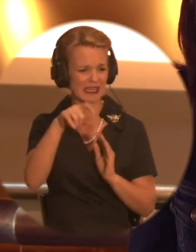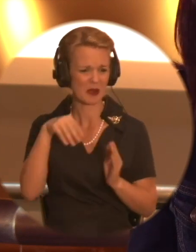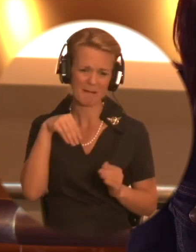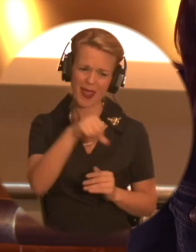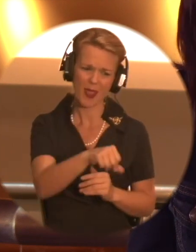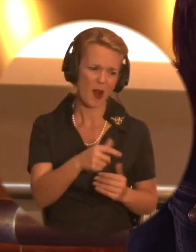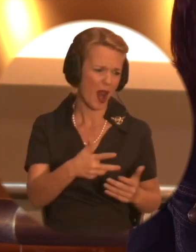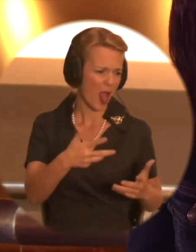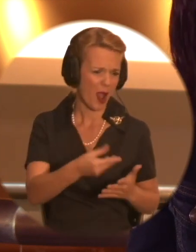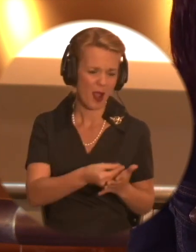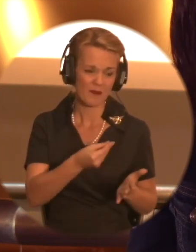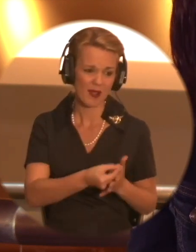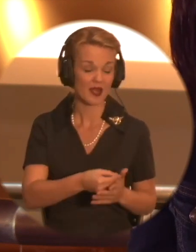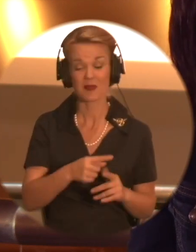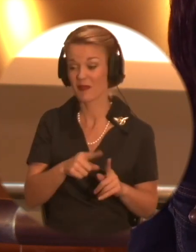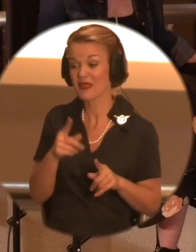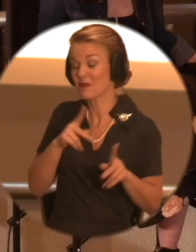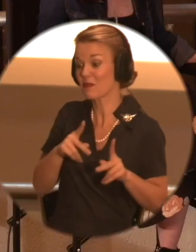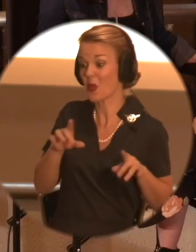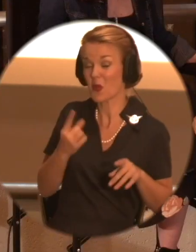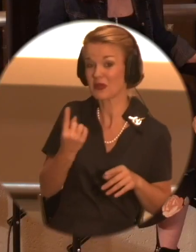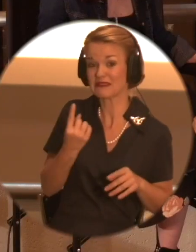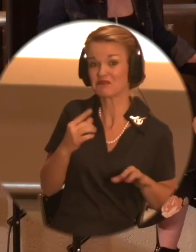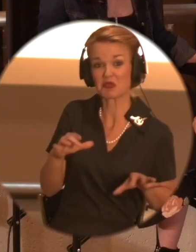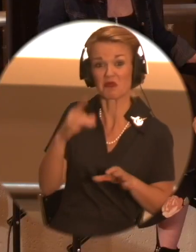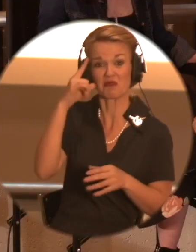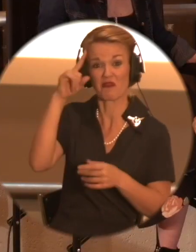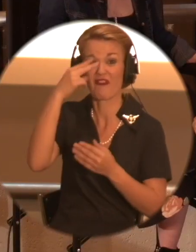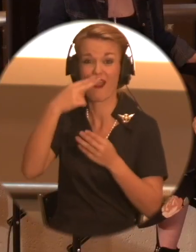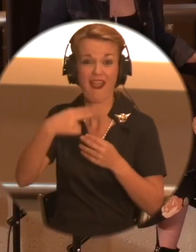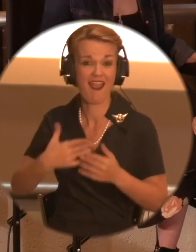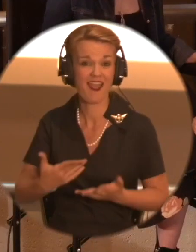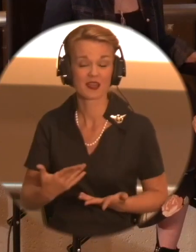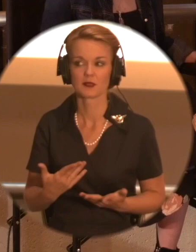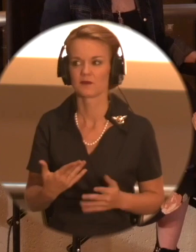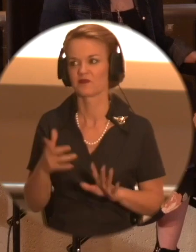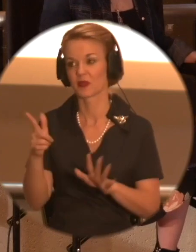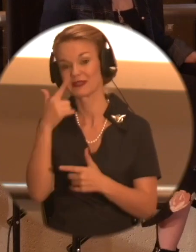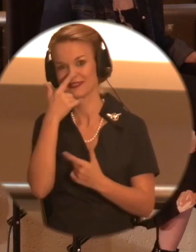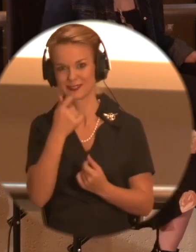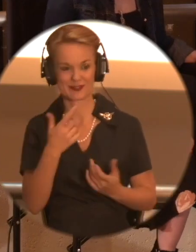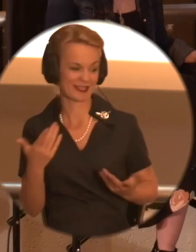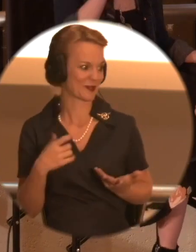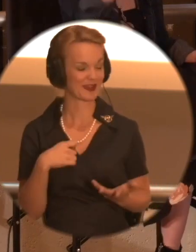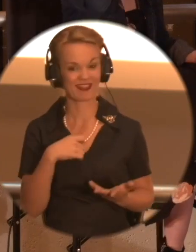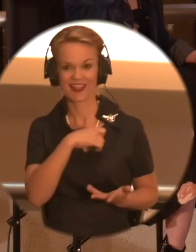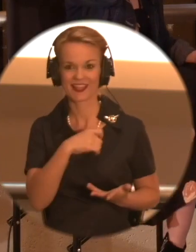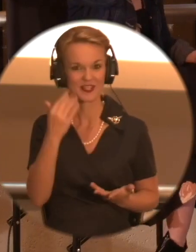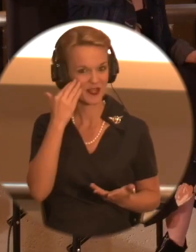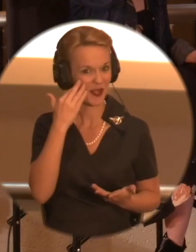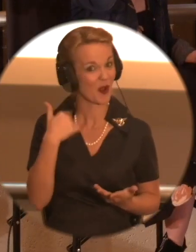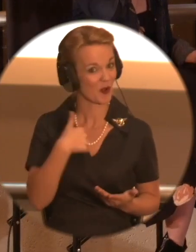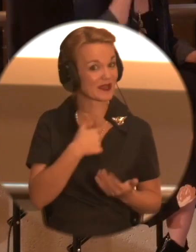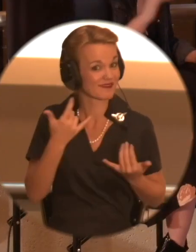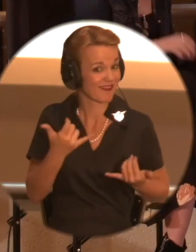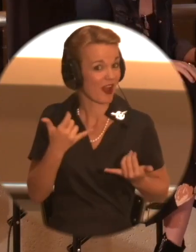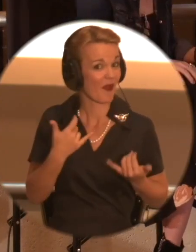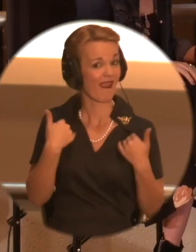And they're doing it just for fun. Well, it's funny that you mentioned that here in Atlanta. I'm sure you're aware how much I film industry we have here now.